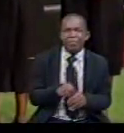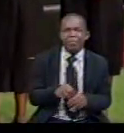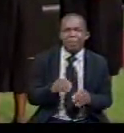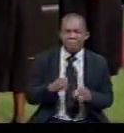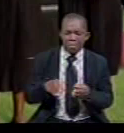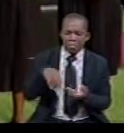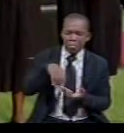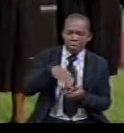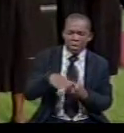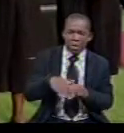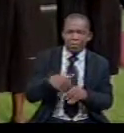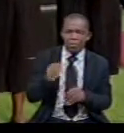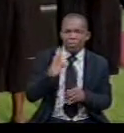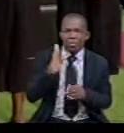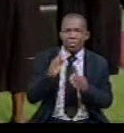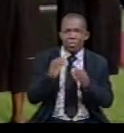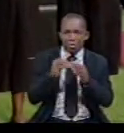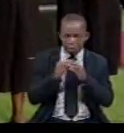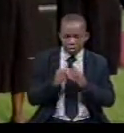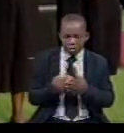worship before God.